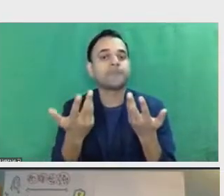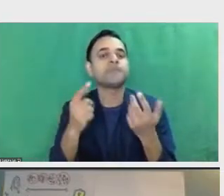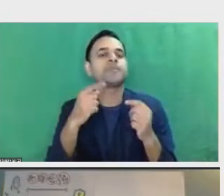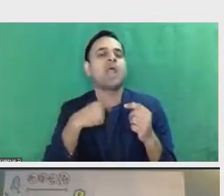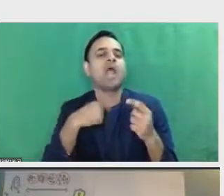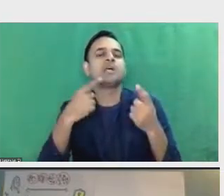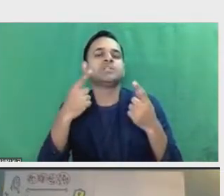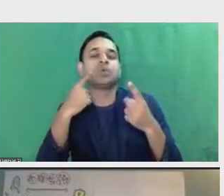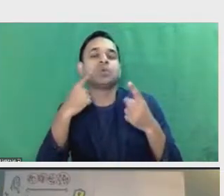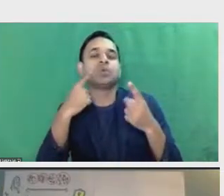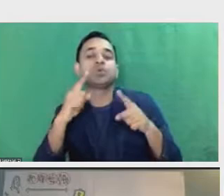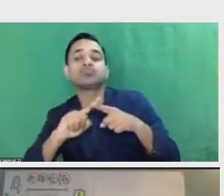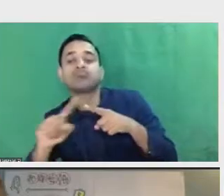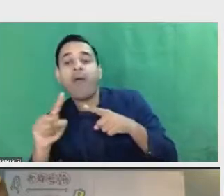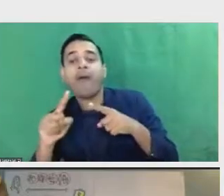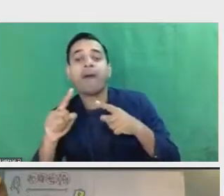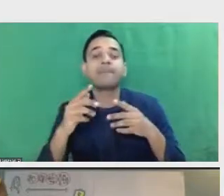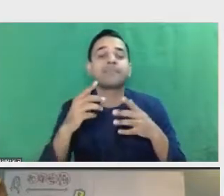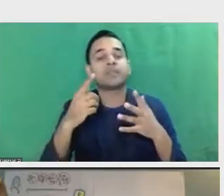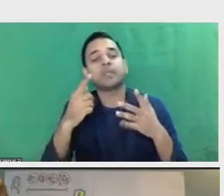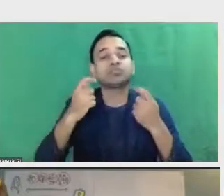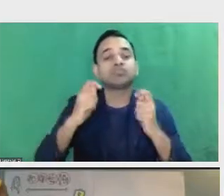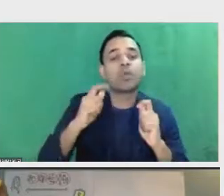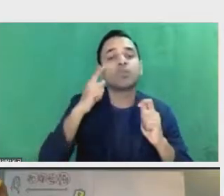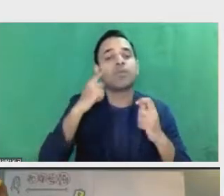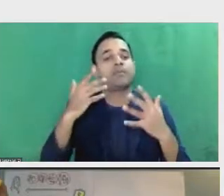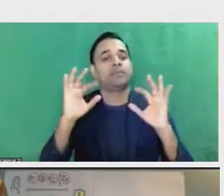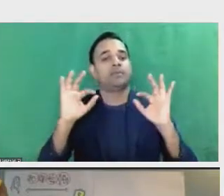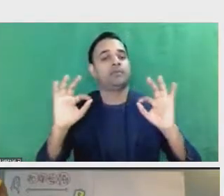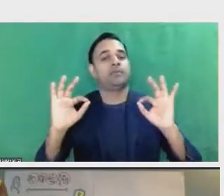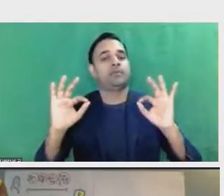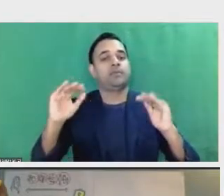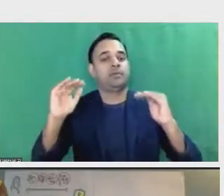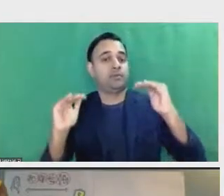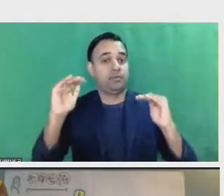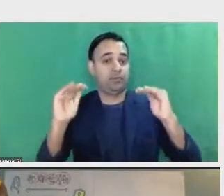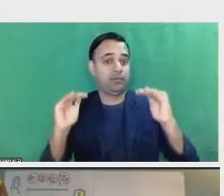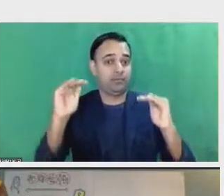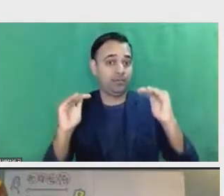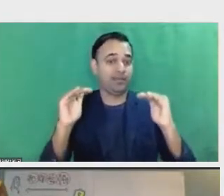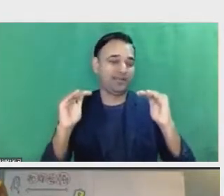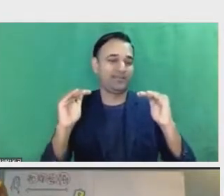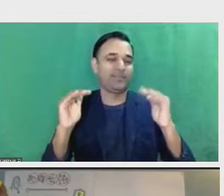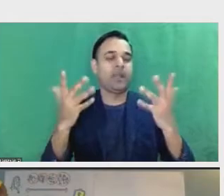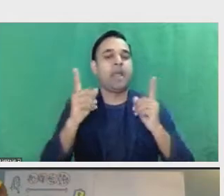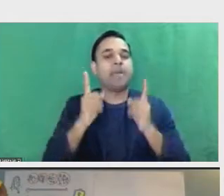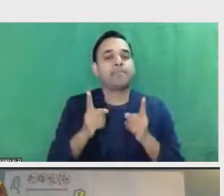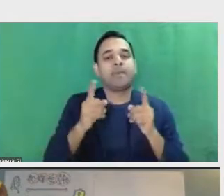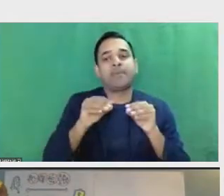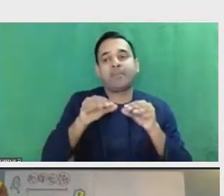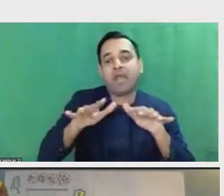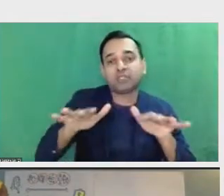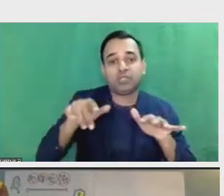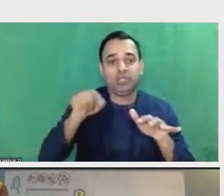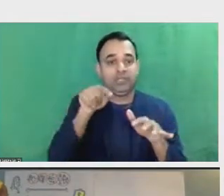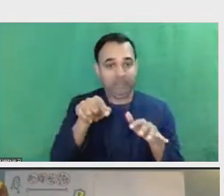And that's where your group is having a very important roles in terms of implementation. So we want to have a framework that